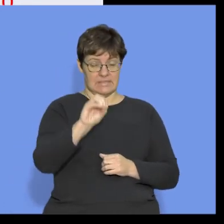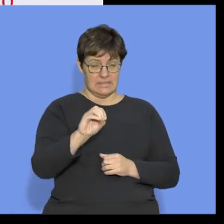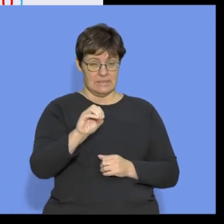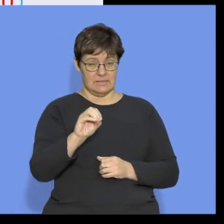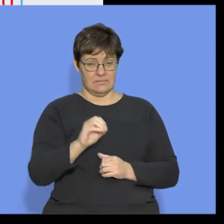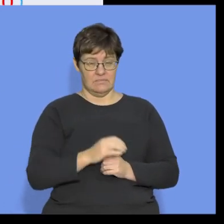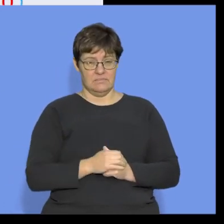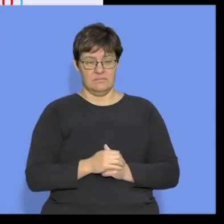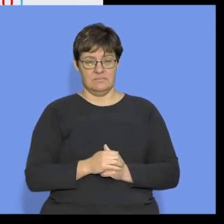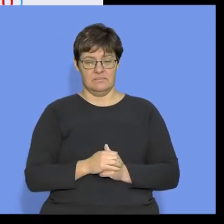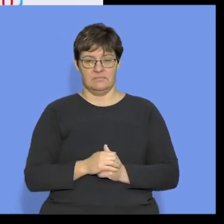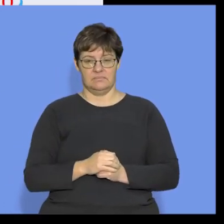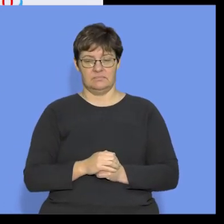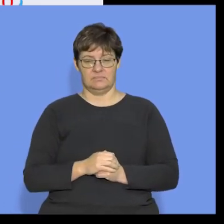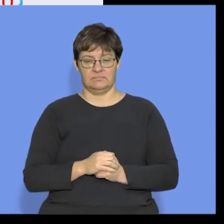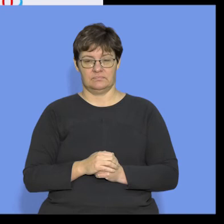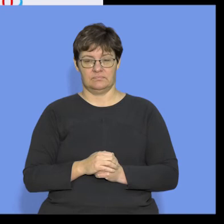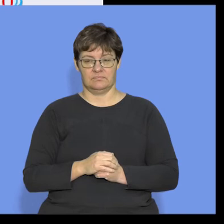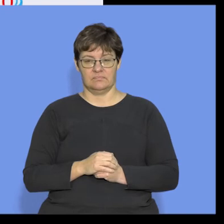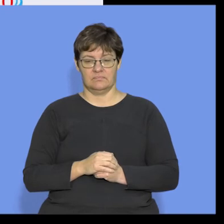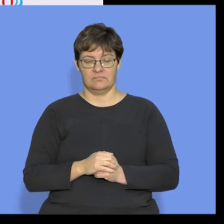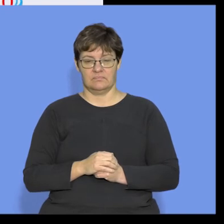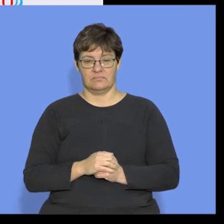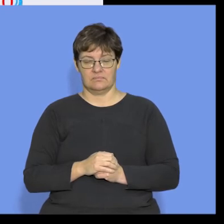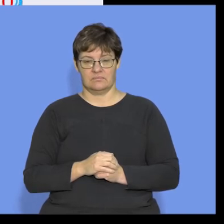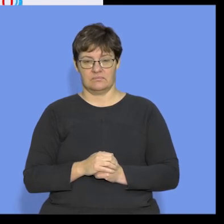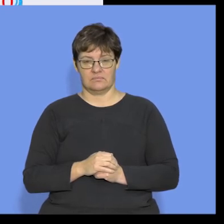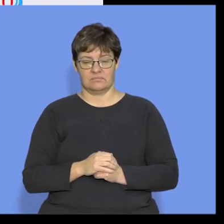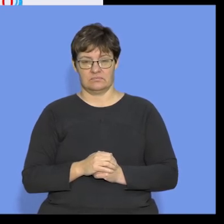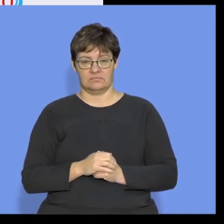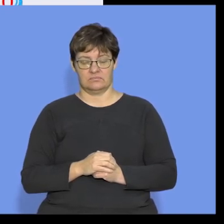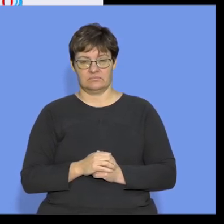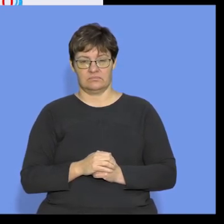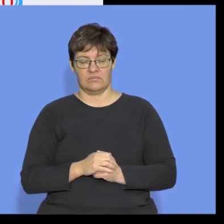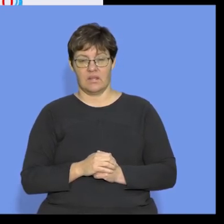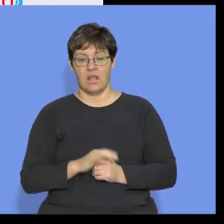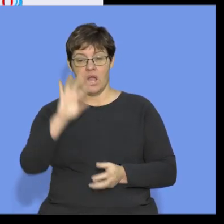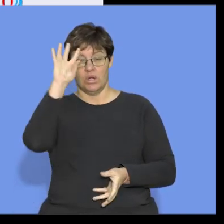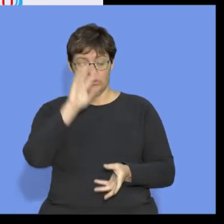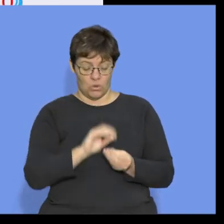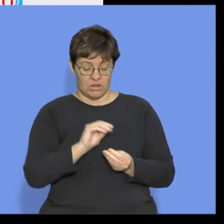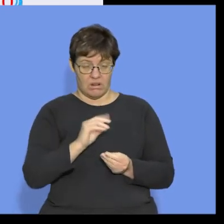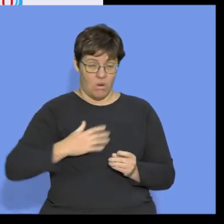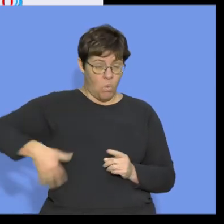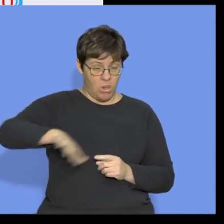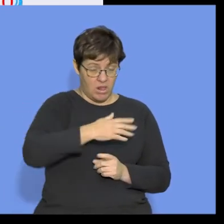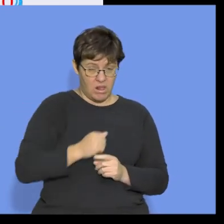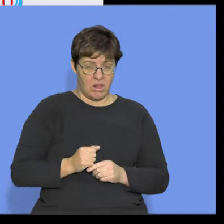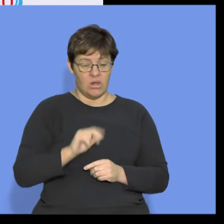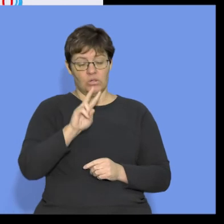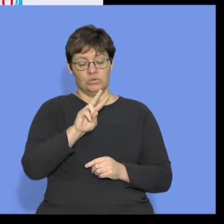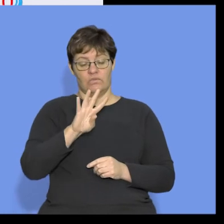120, which is conducted on trees, B. The total altogether